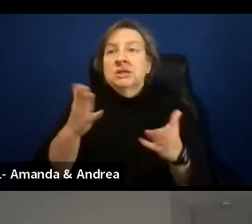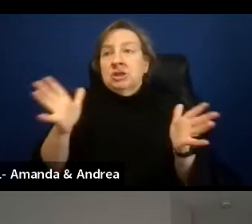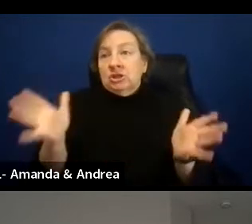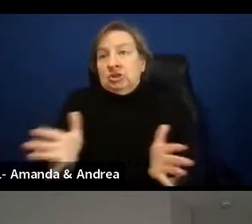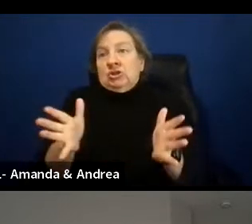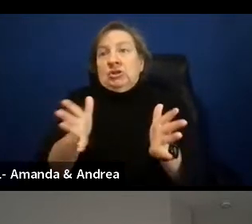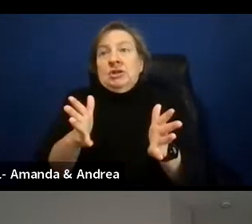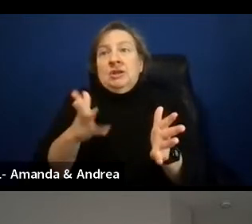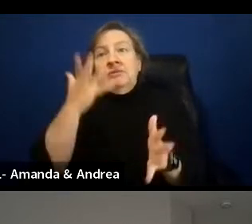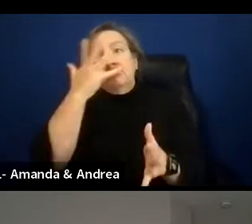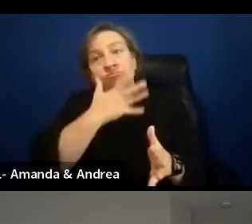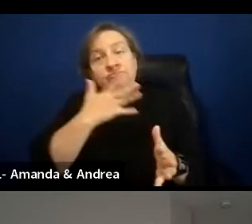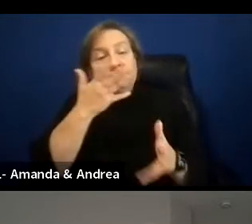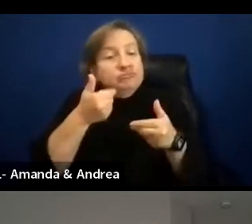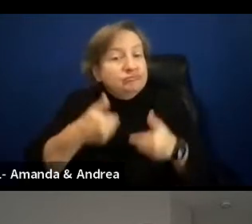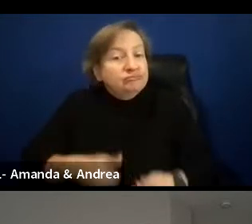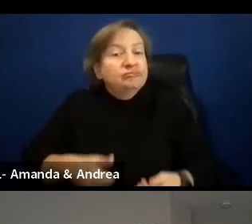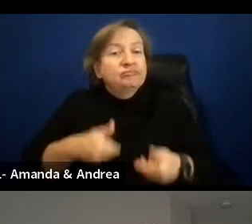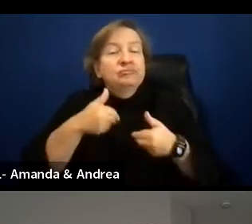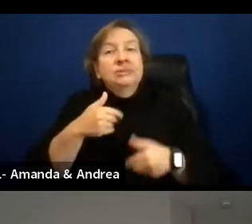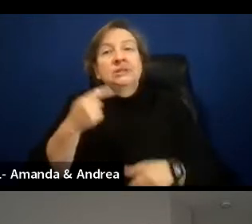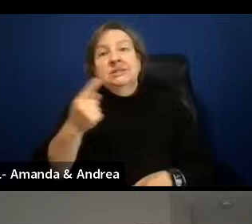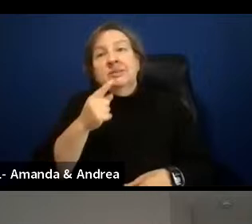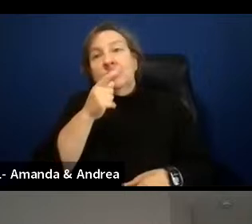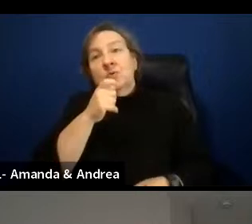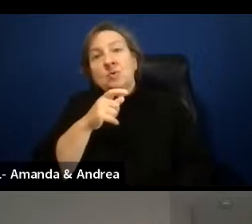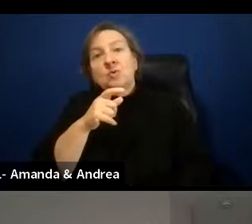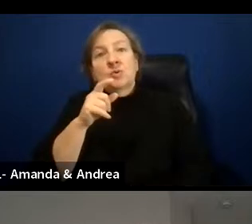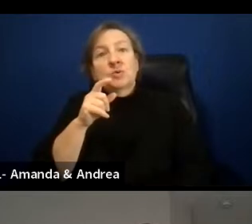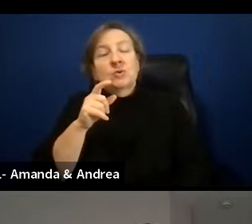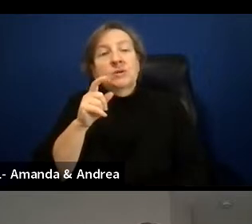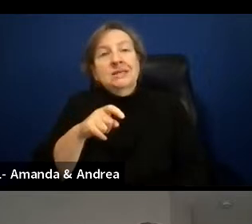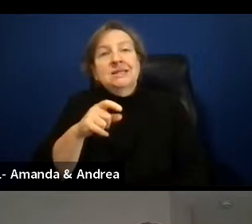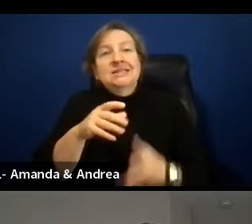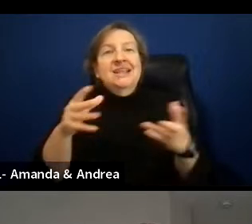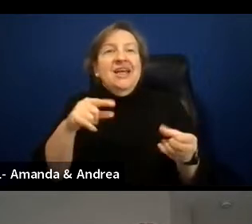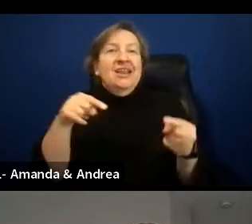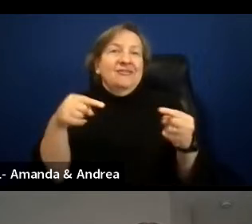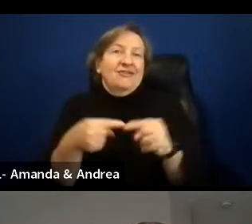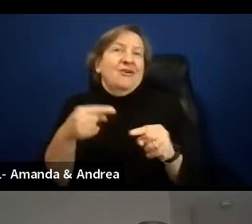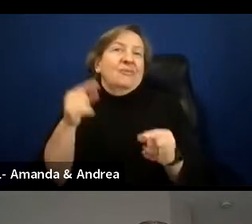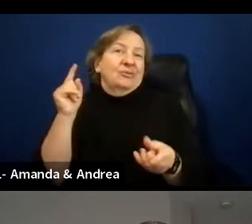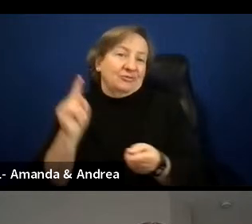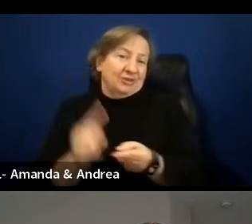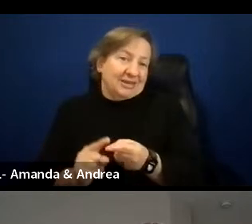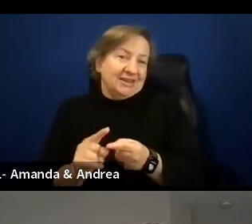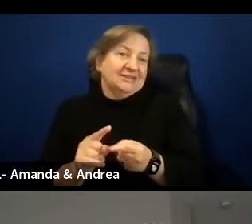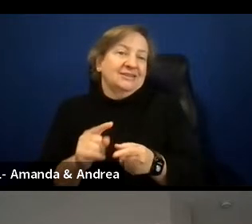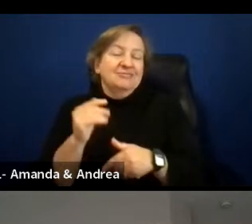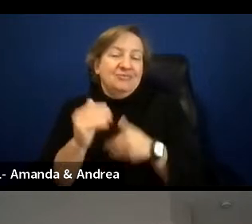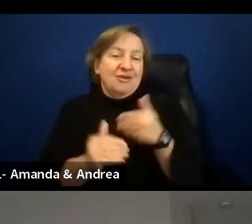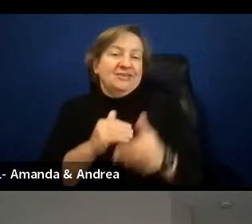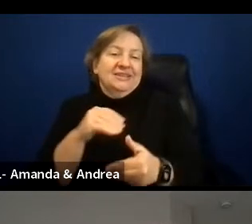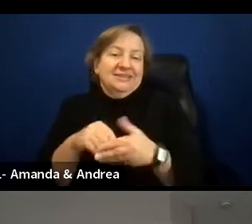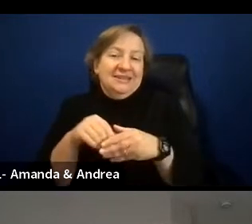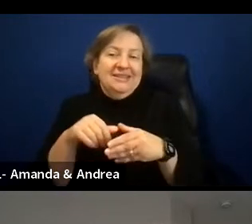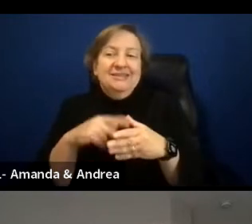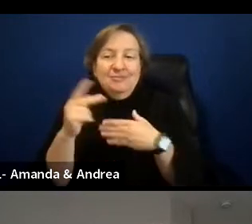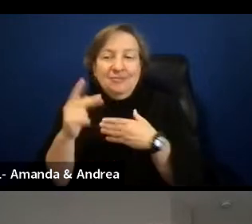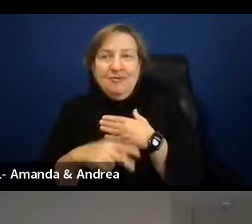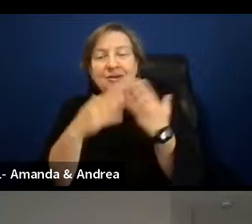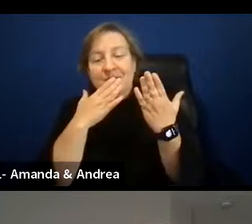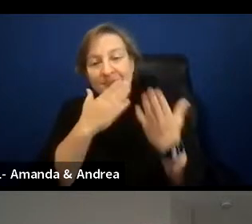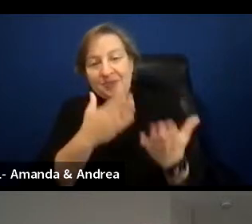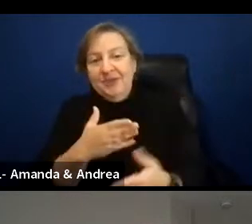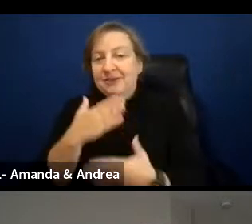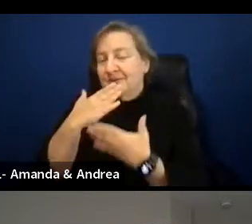be a face for somebody who really needs a lot of harm reduction processes in this program. Thank you. Thank